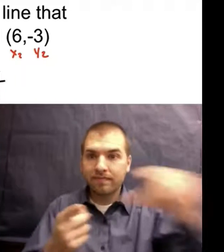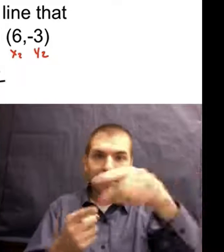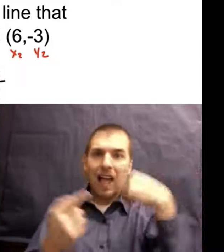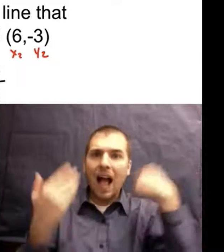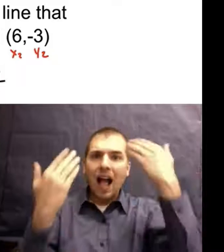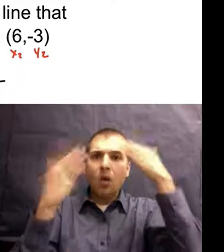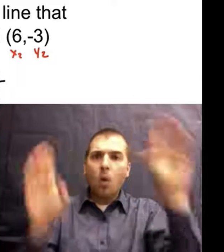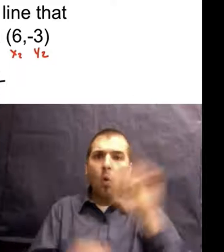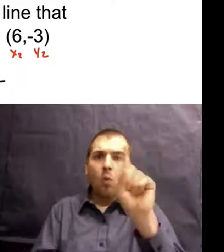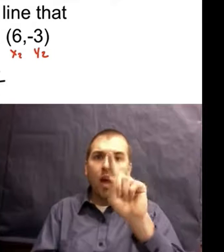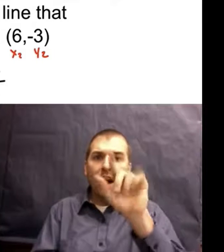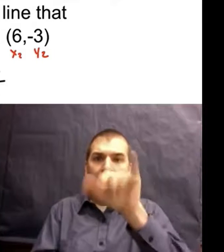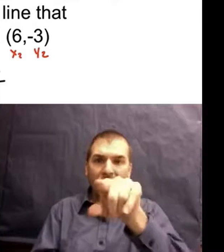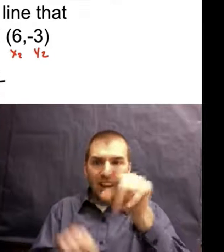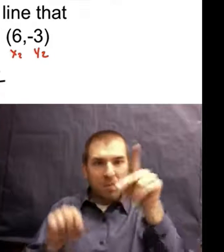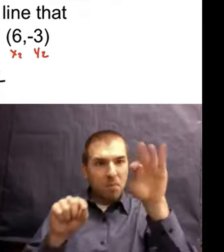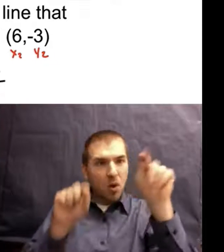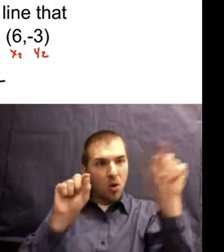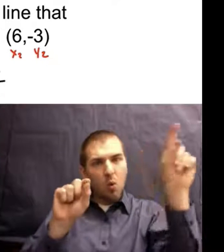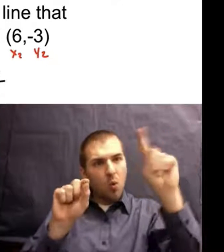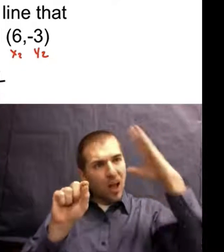So now what do?